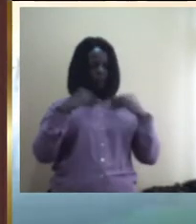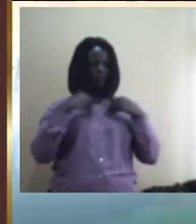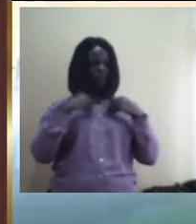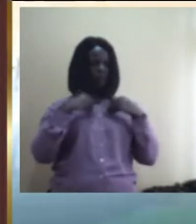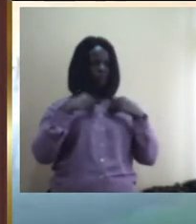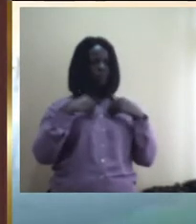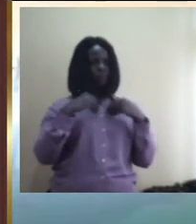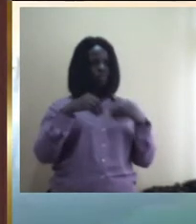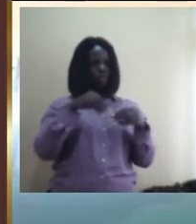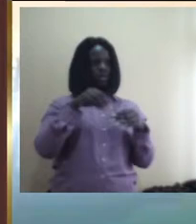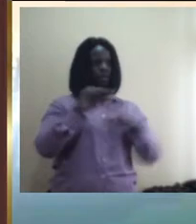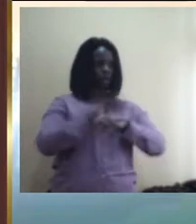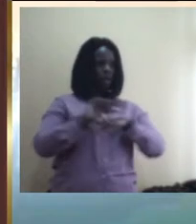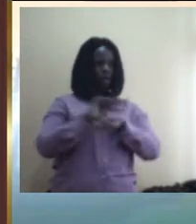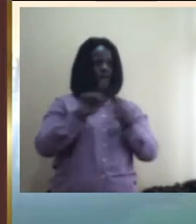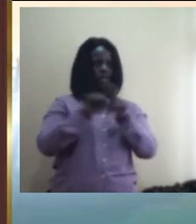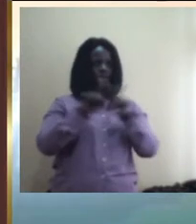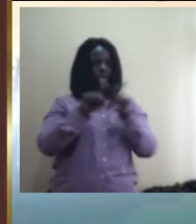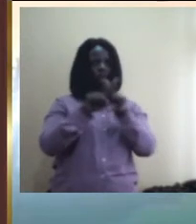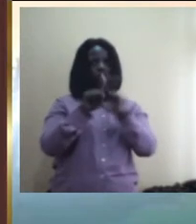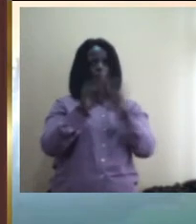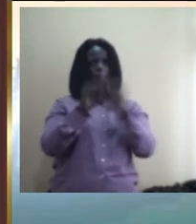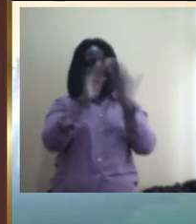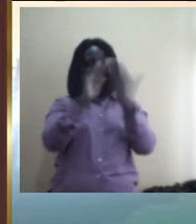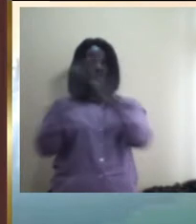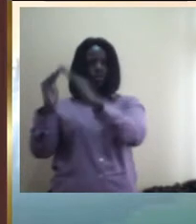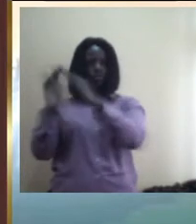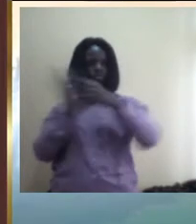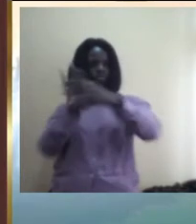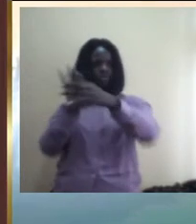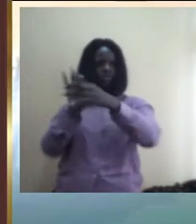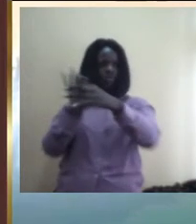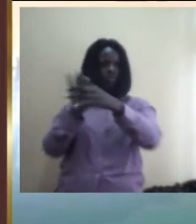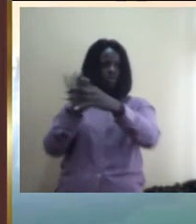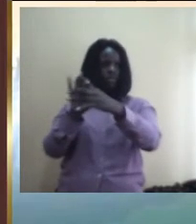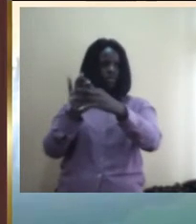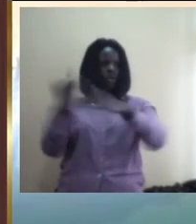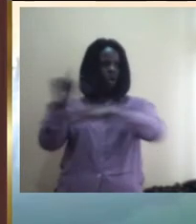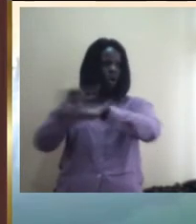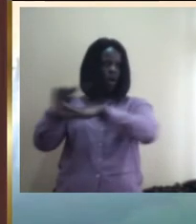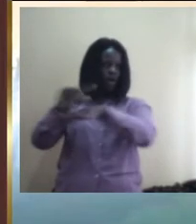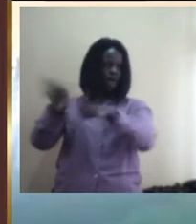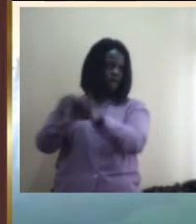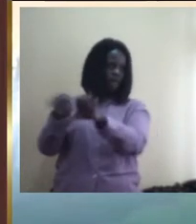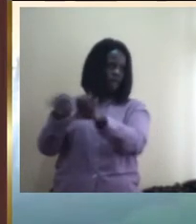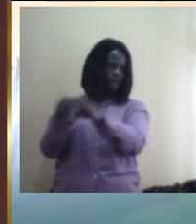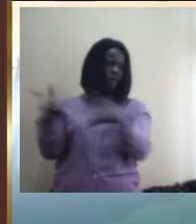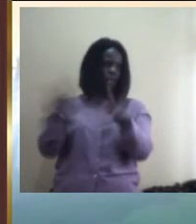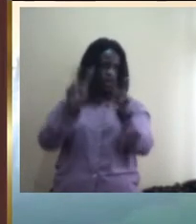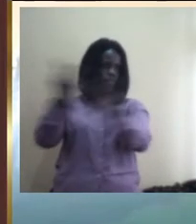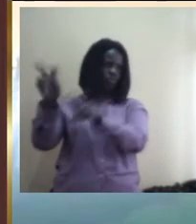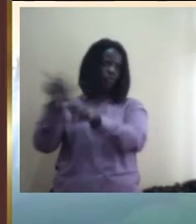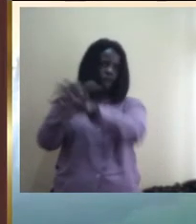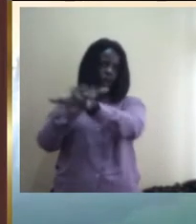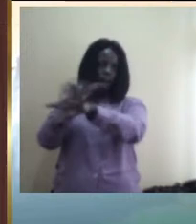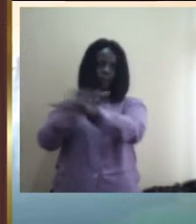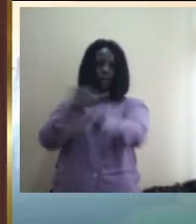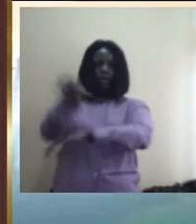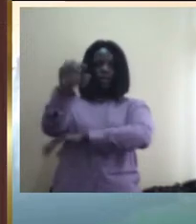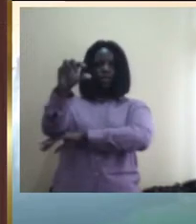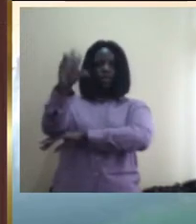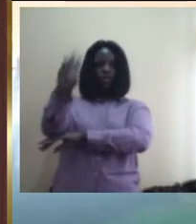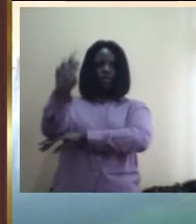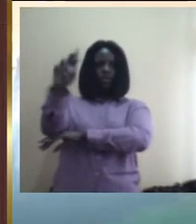also established a relationship with the community garden involved in organic farming in a